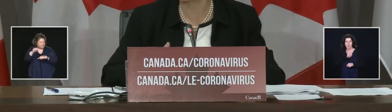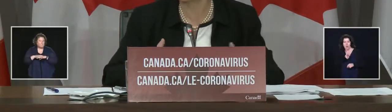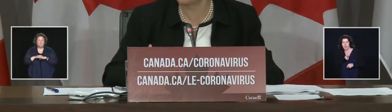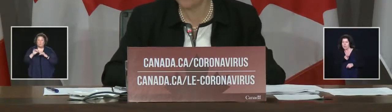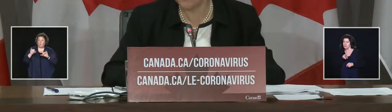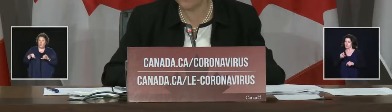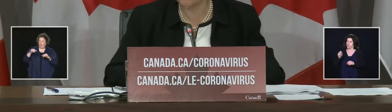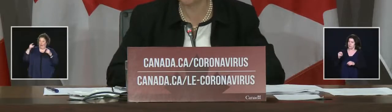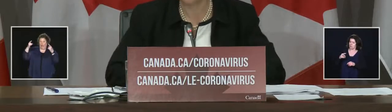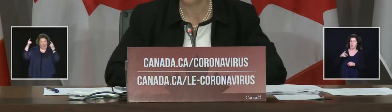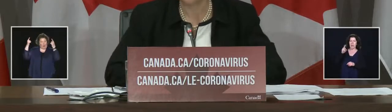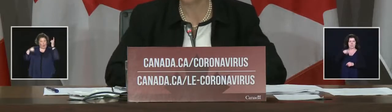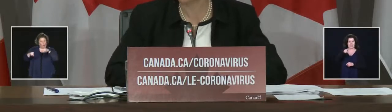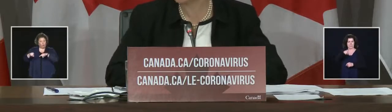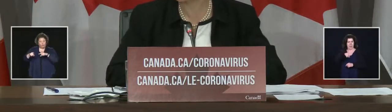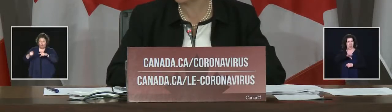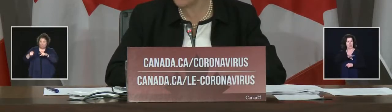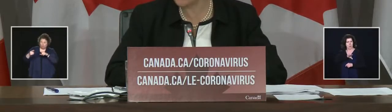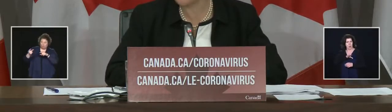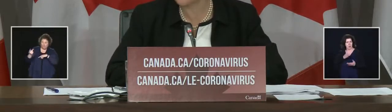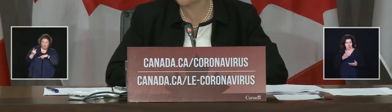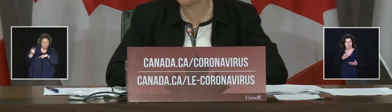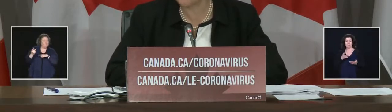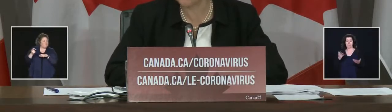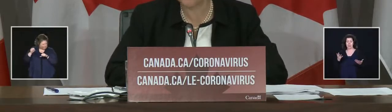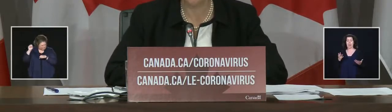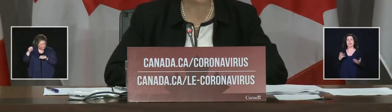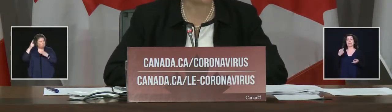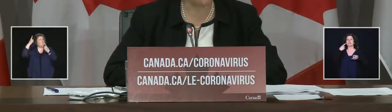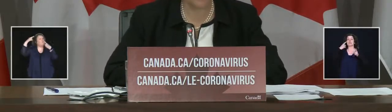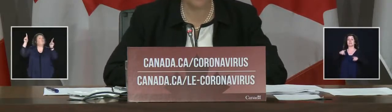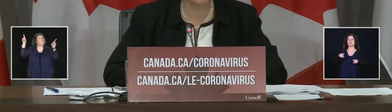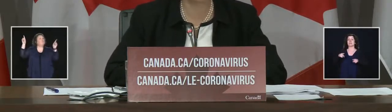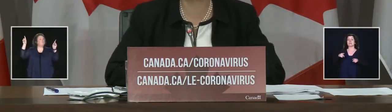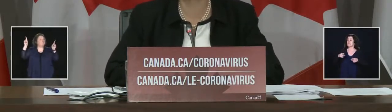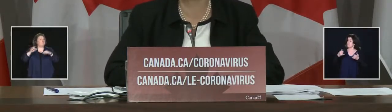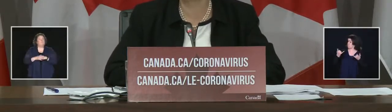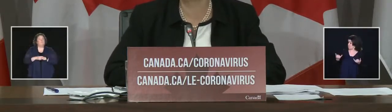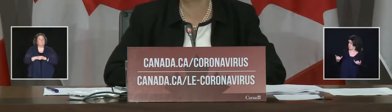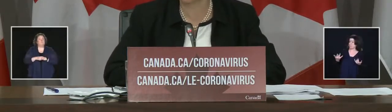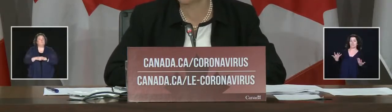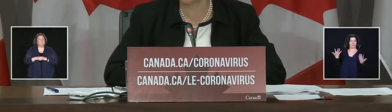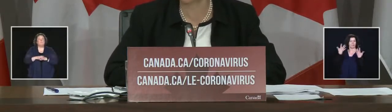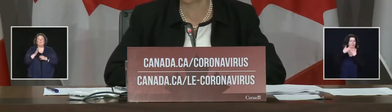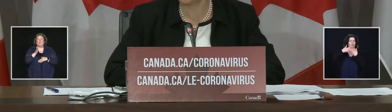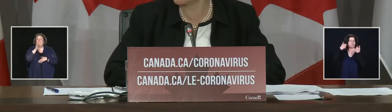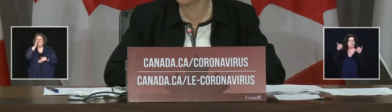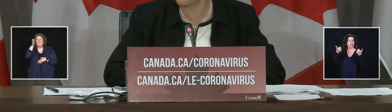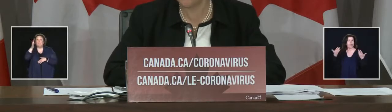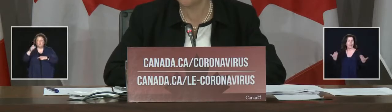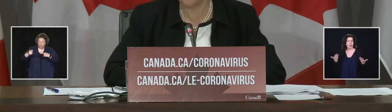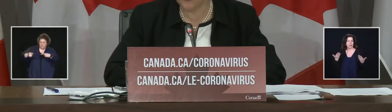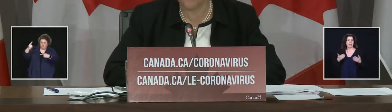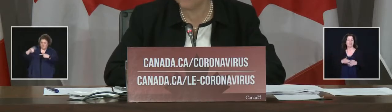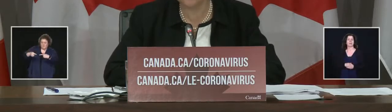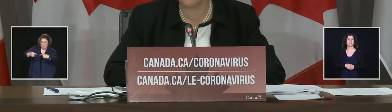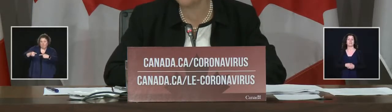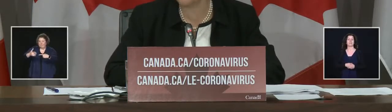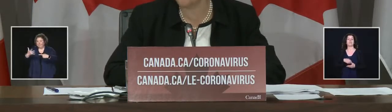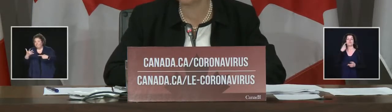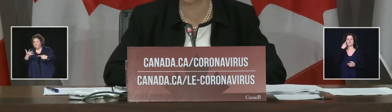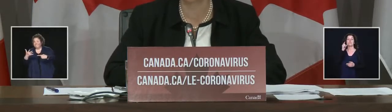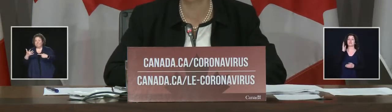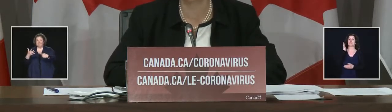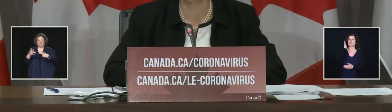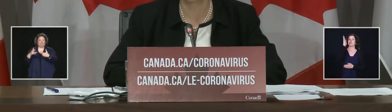is working very well. In terms of the future of that arrangement, of course, we have very, very regular